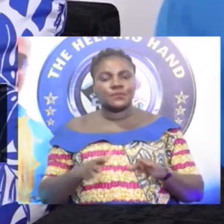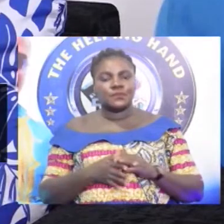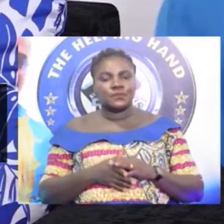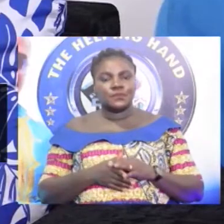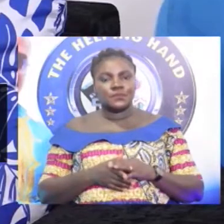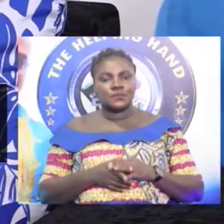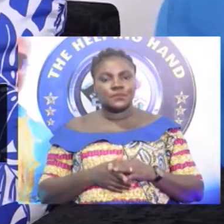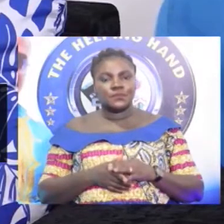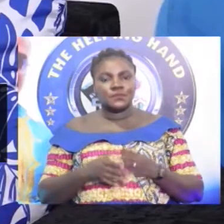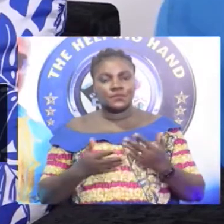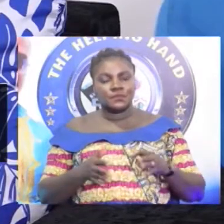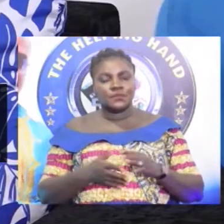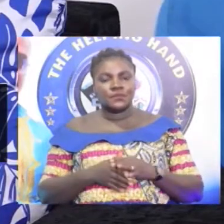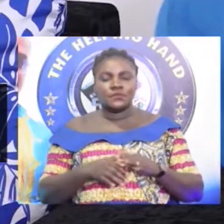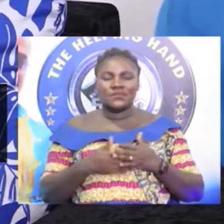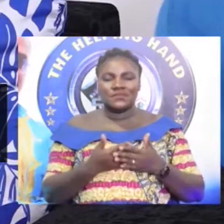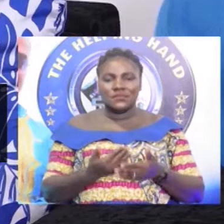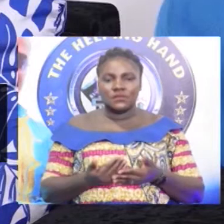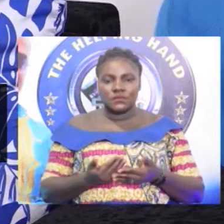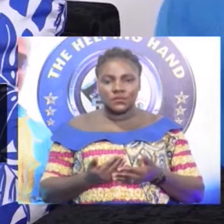How did they react